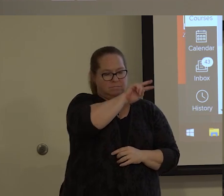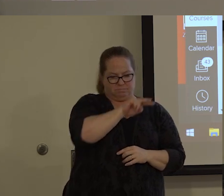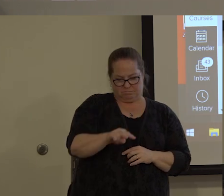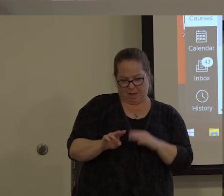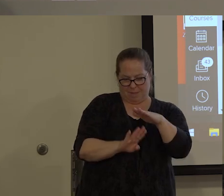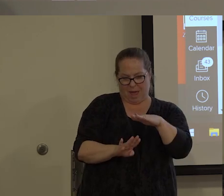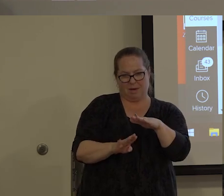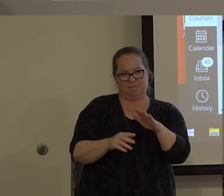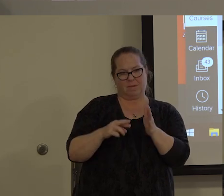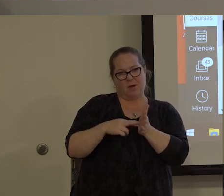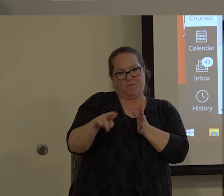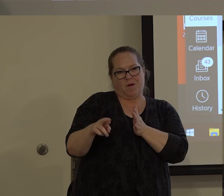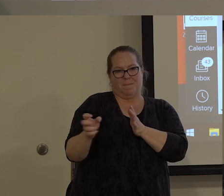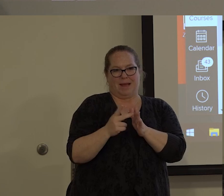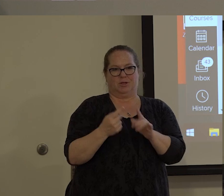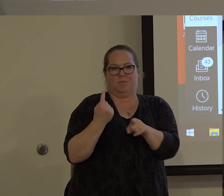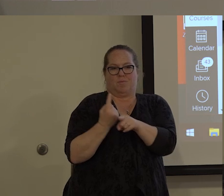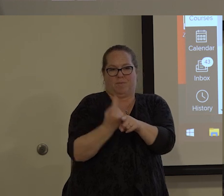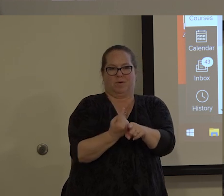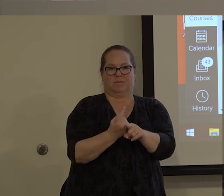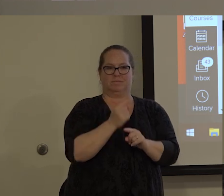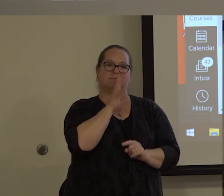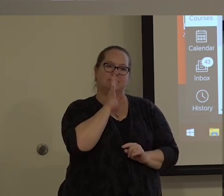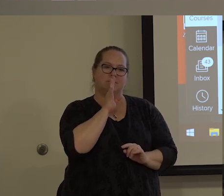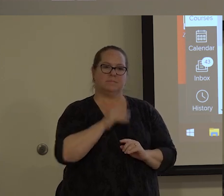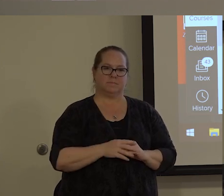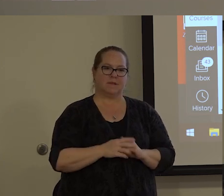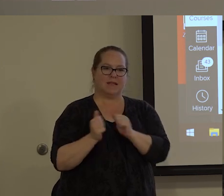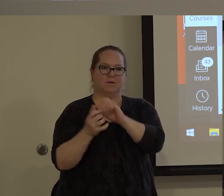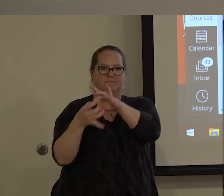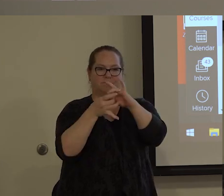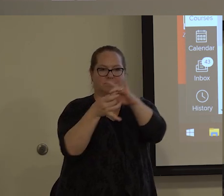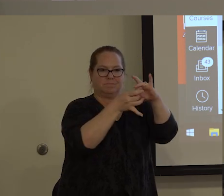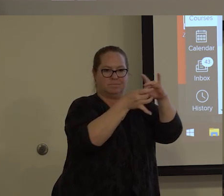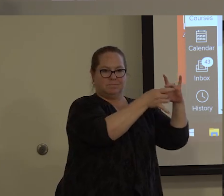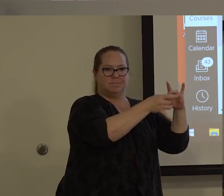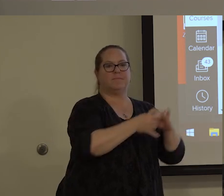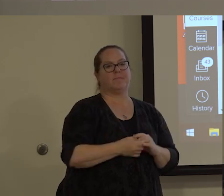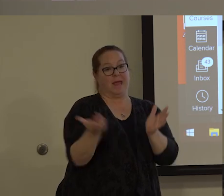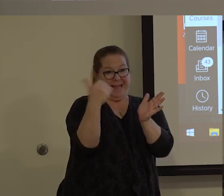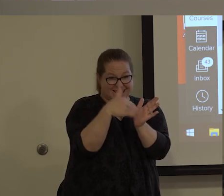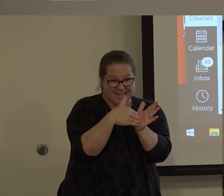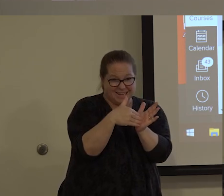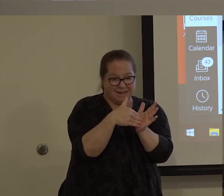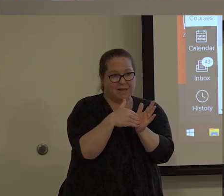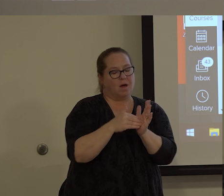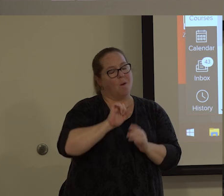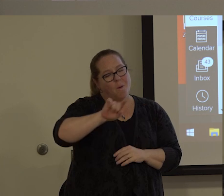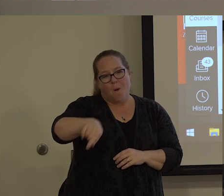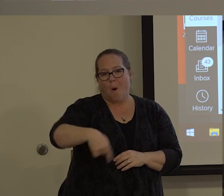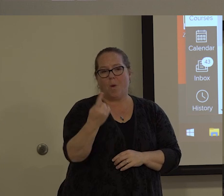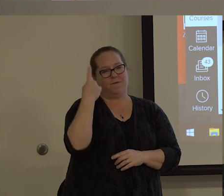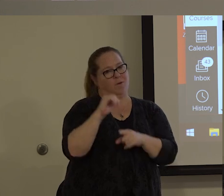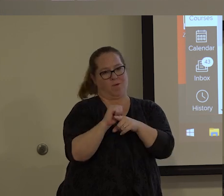bottom and refer to the correct pronunciation that is associated with each of those. Again, this is solely for